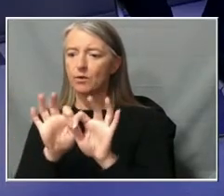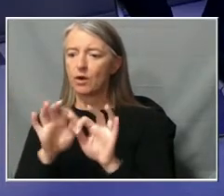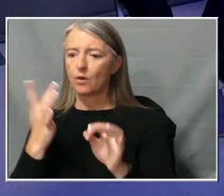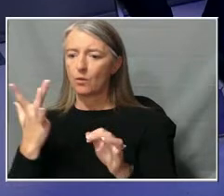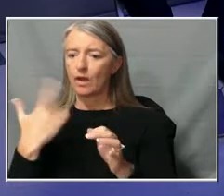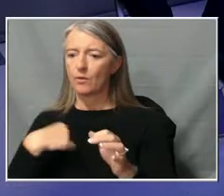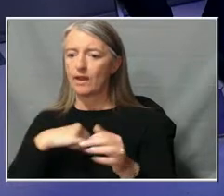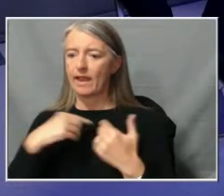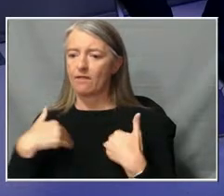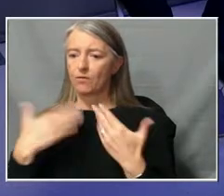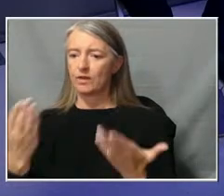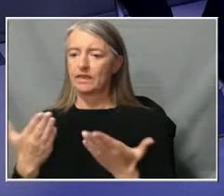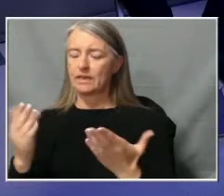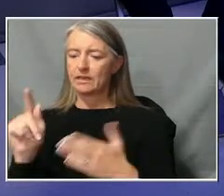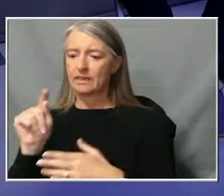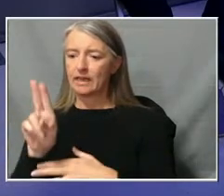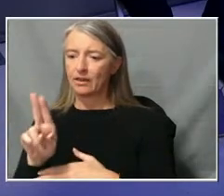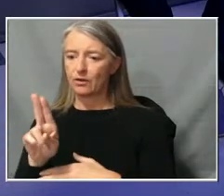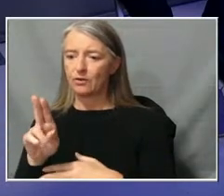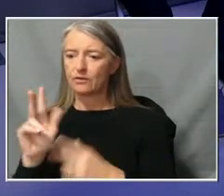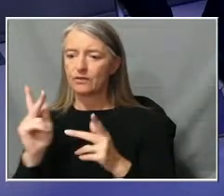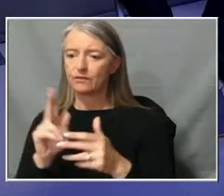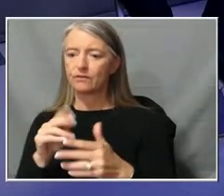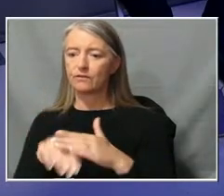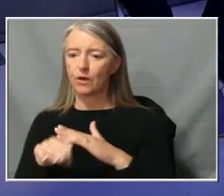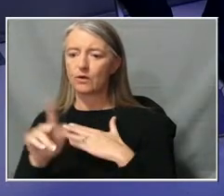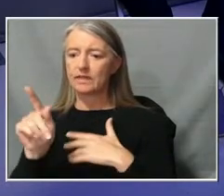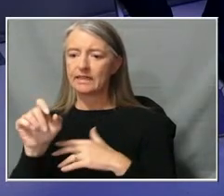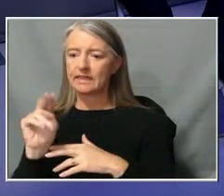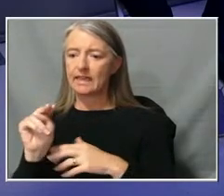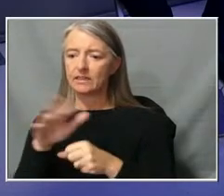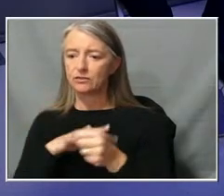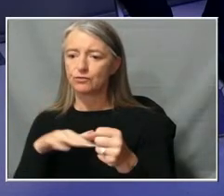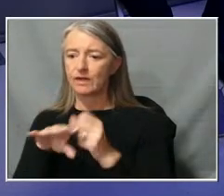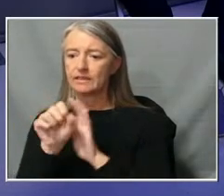and accessible to folks in Kansas and the surrounding states?